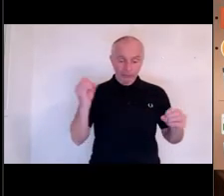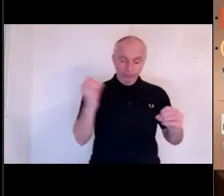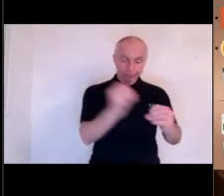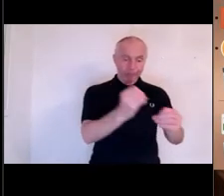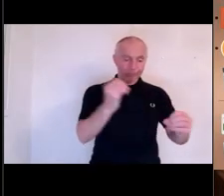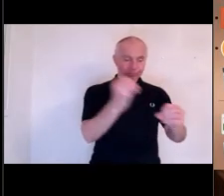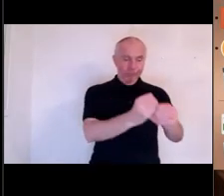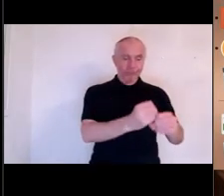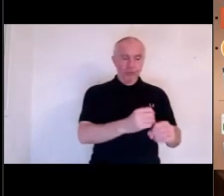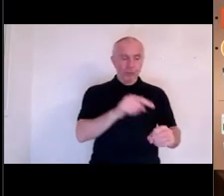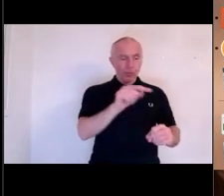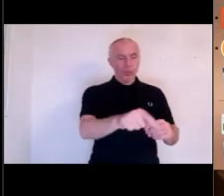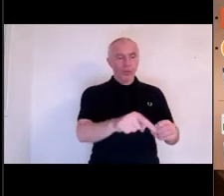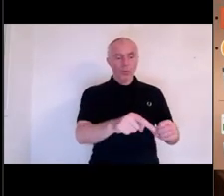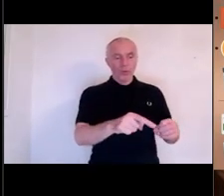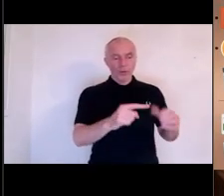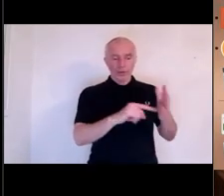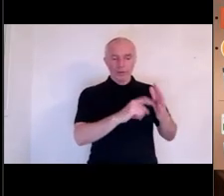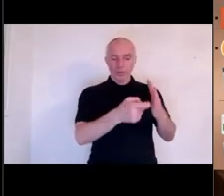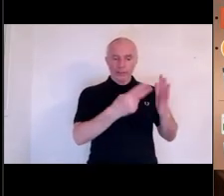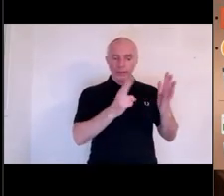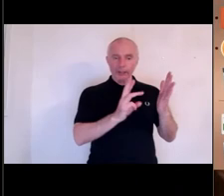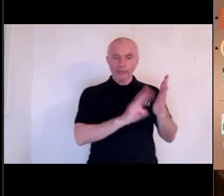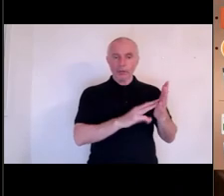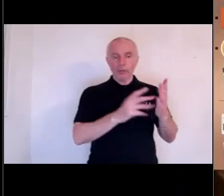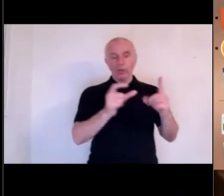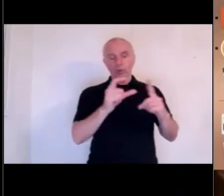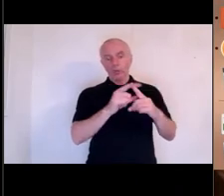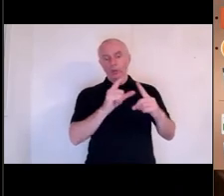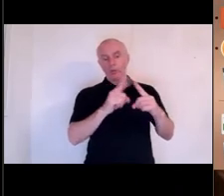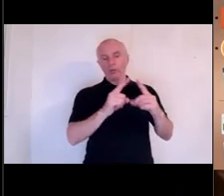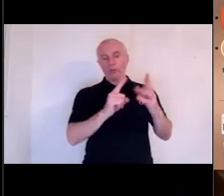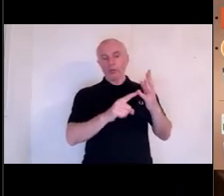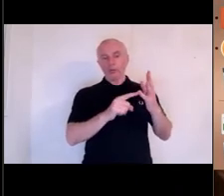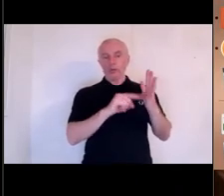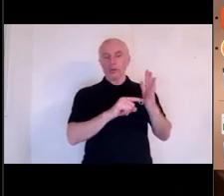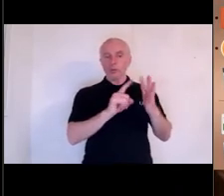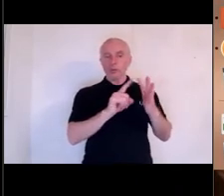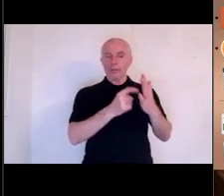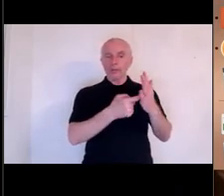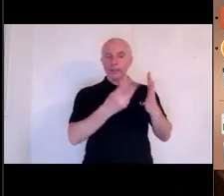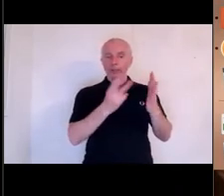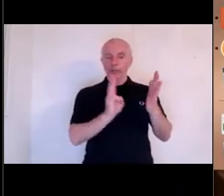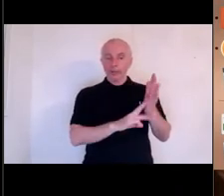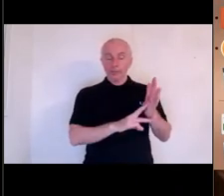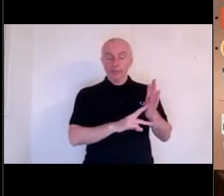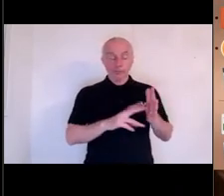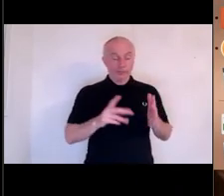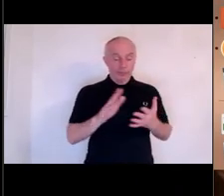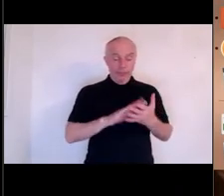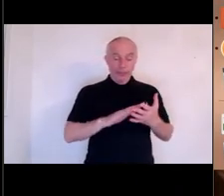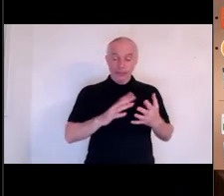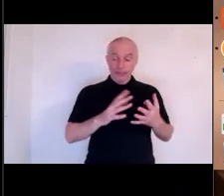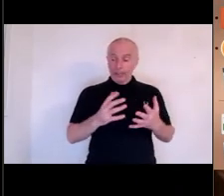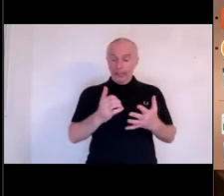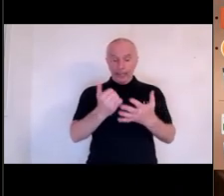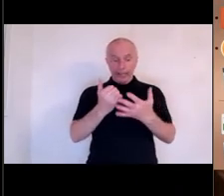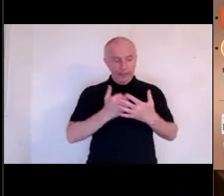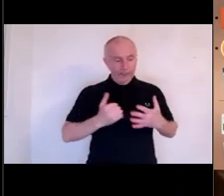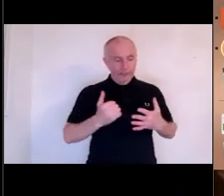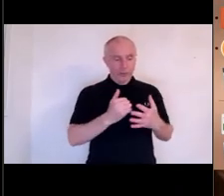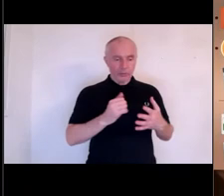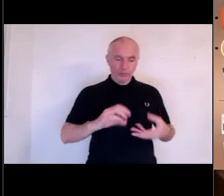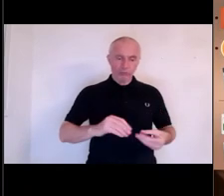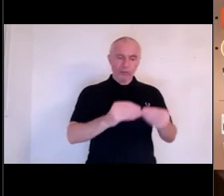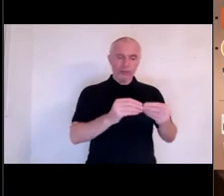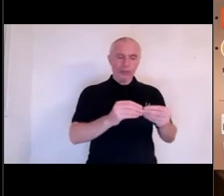cloud of tritium or a cloud of deuterium, which obviously actually helps us generate fusion reactions at a much lower rate